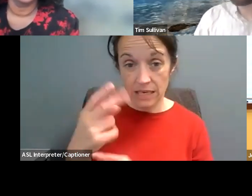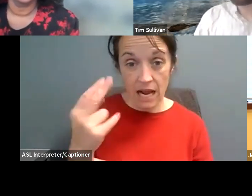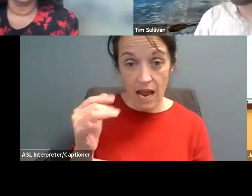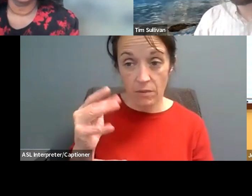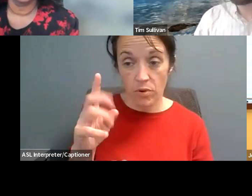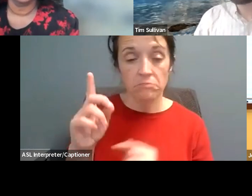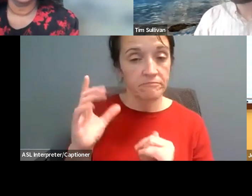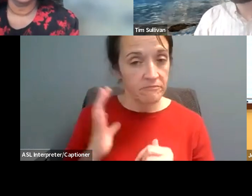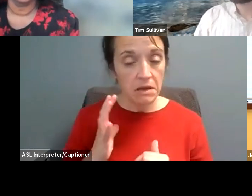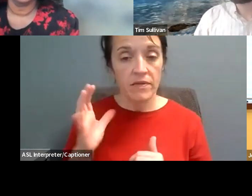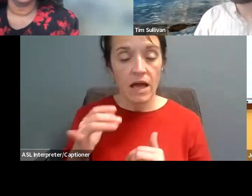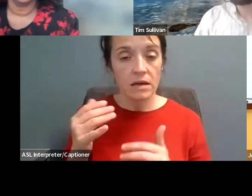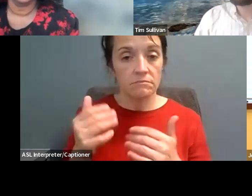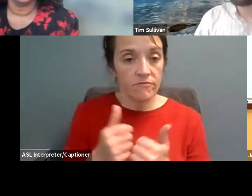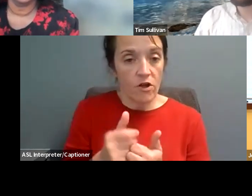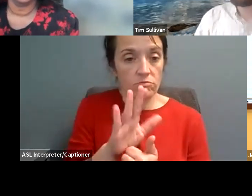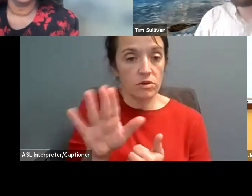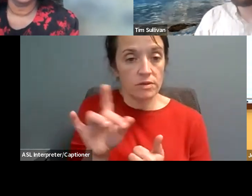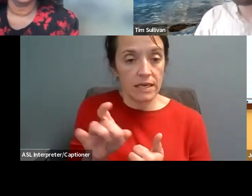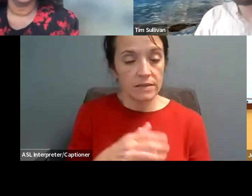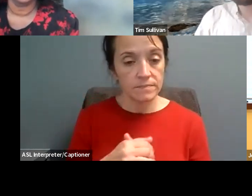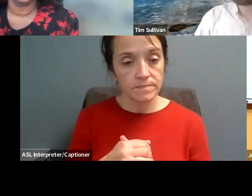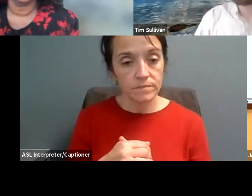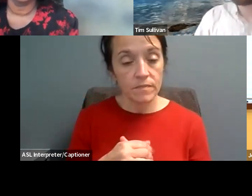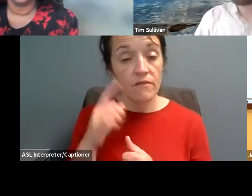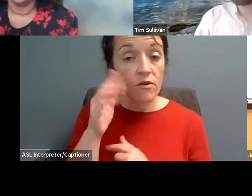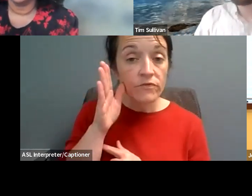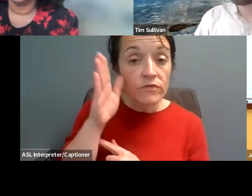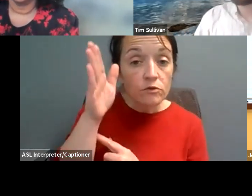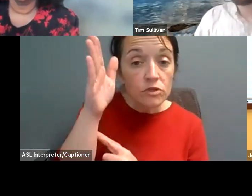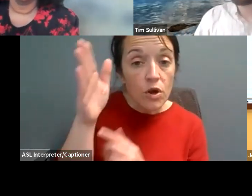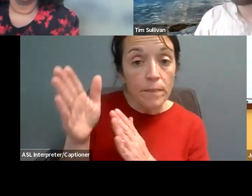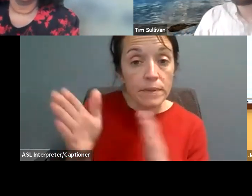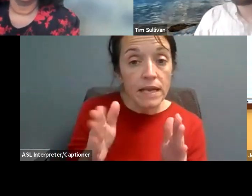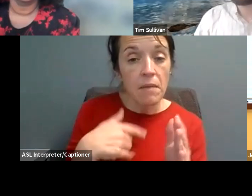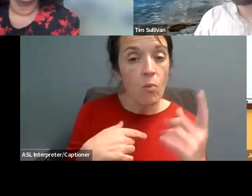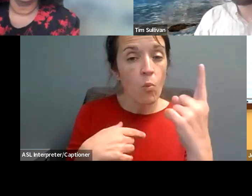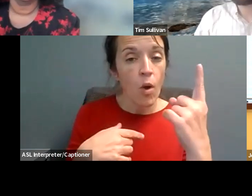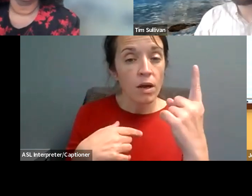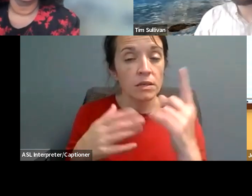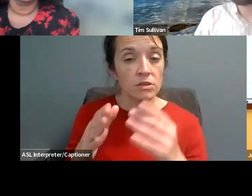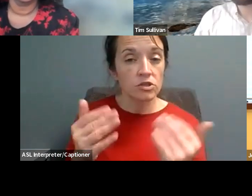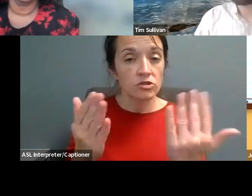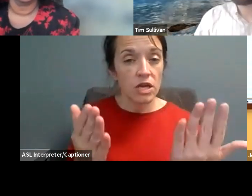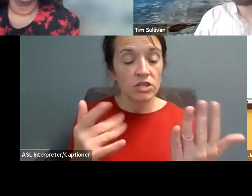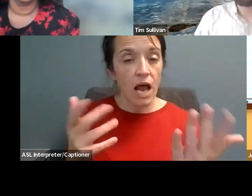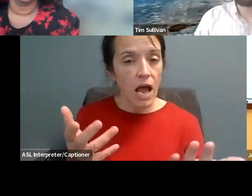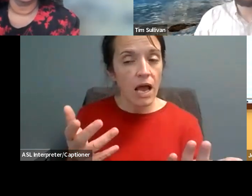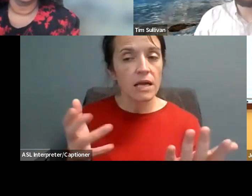For future planning, I had one gentle suggestion that I made, and that was I was